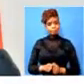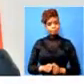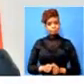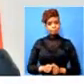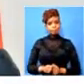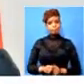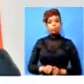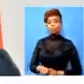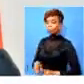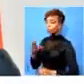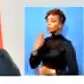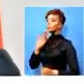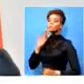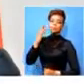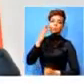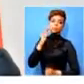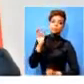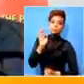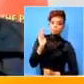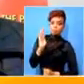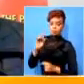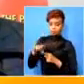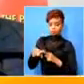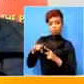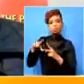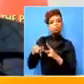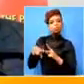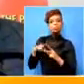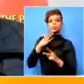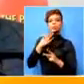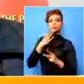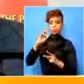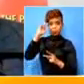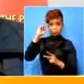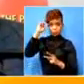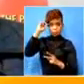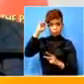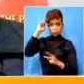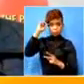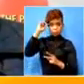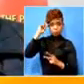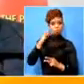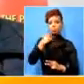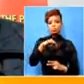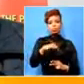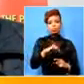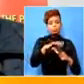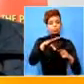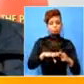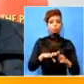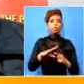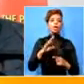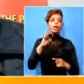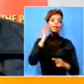And those would be Dr. Blade Nzimande and Mrs. Stella Ndabeni-Abrams. The Minister of... No, it will be Dr. Blade